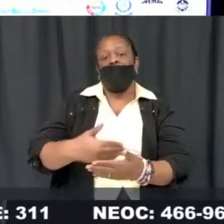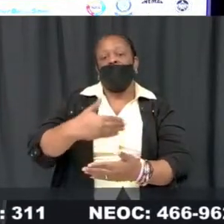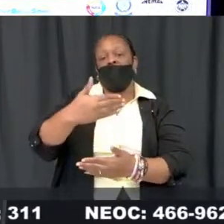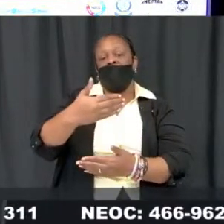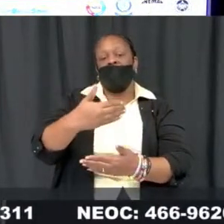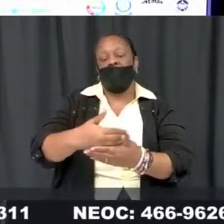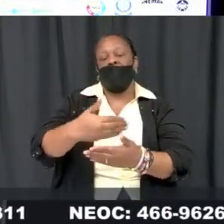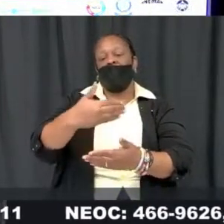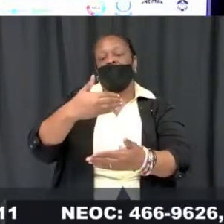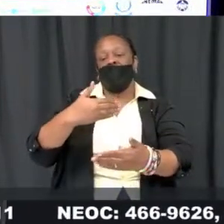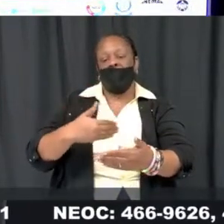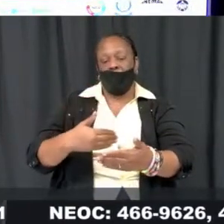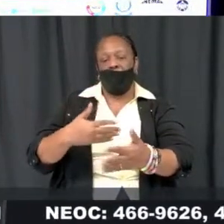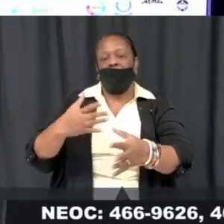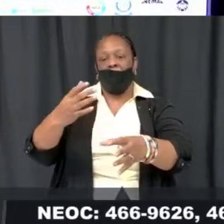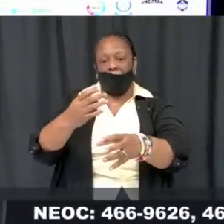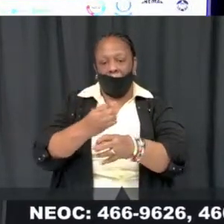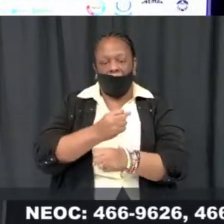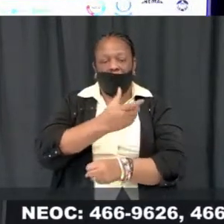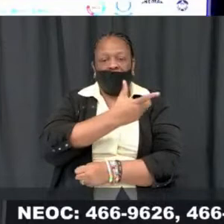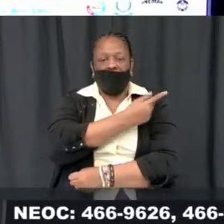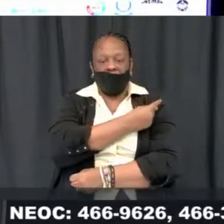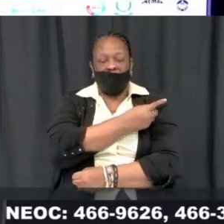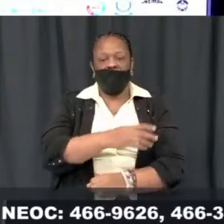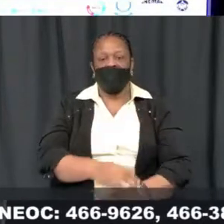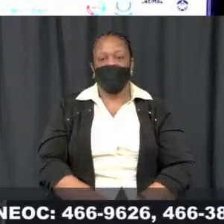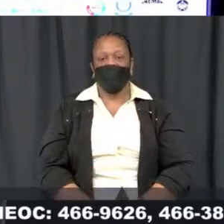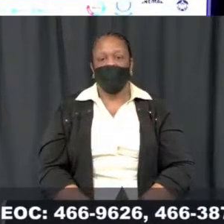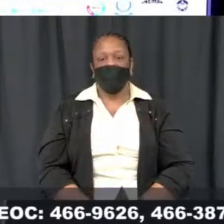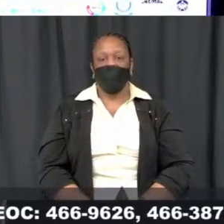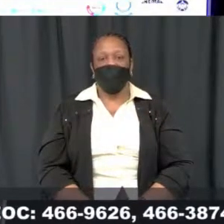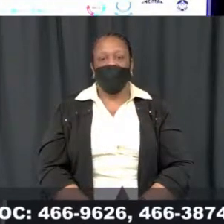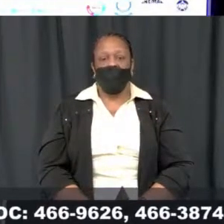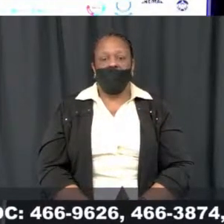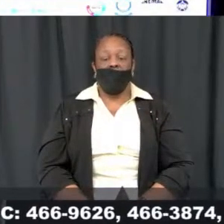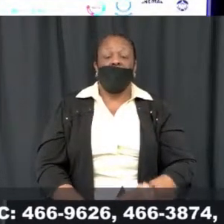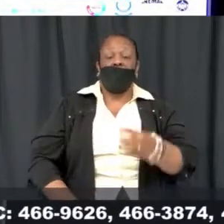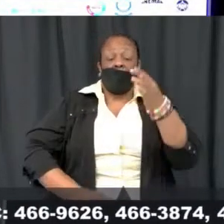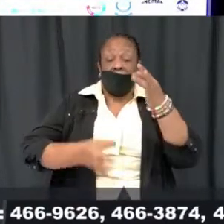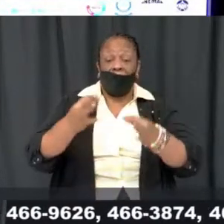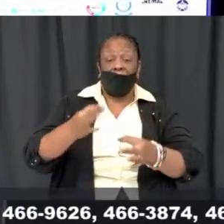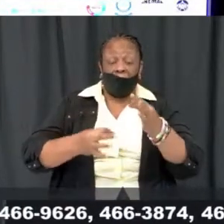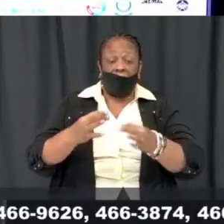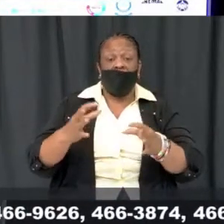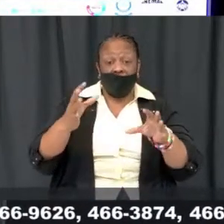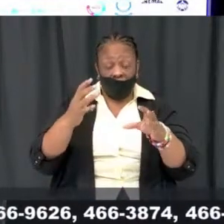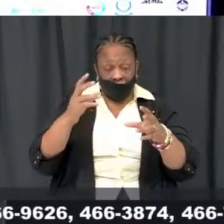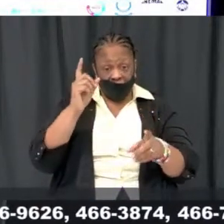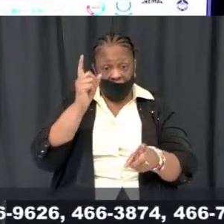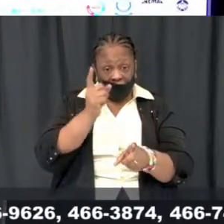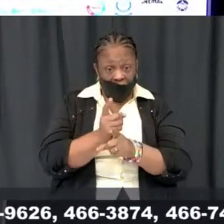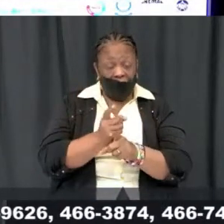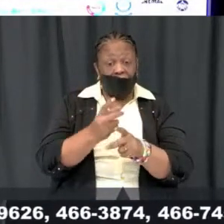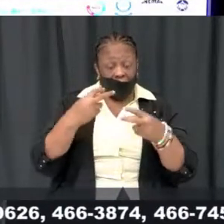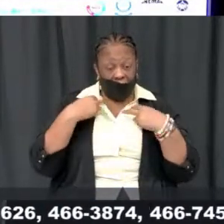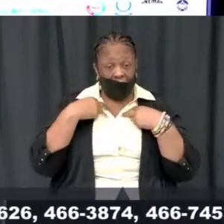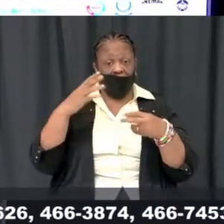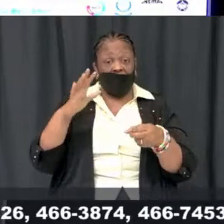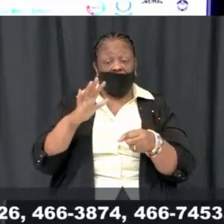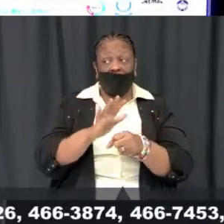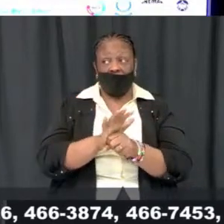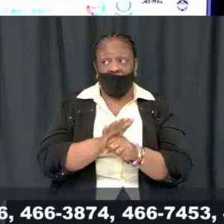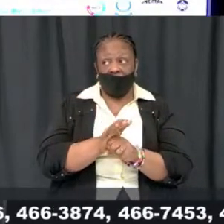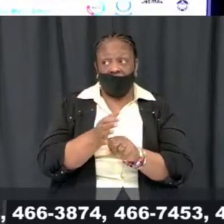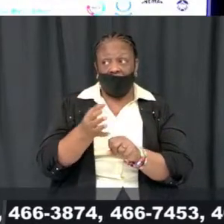from COVID-19 and who hasn't been vaccinated, how long do they have to wait? And the other part is there